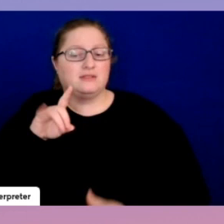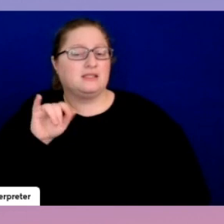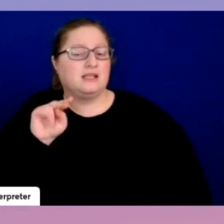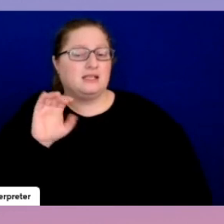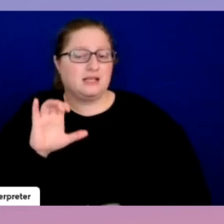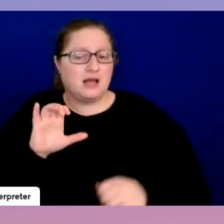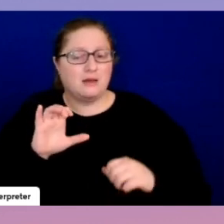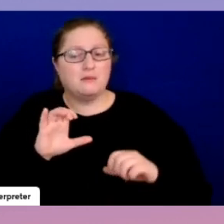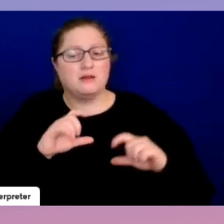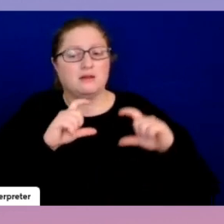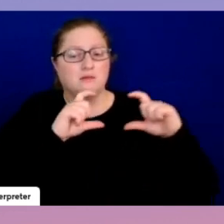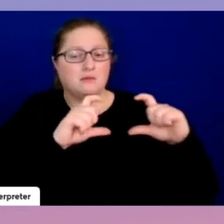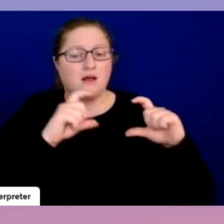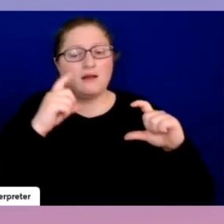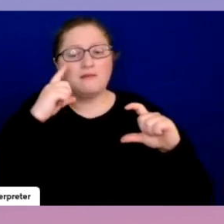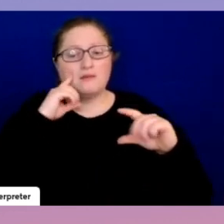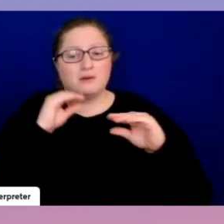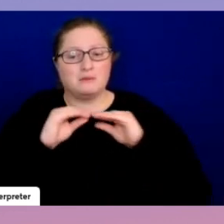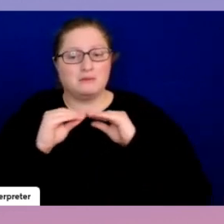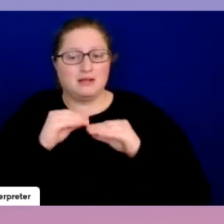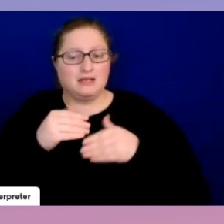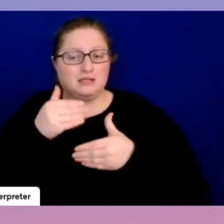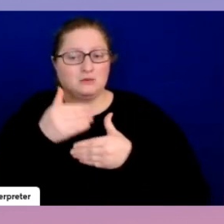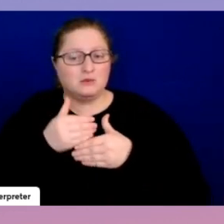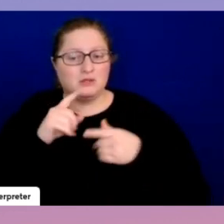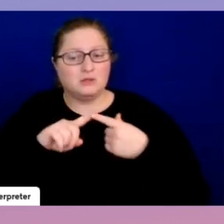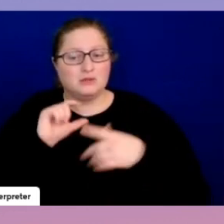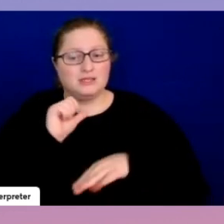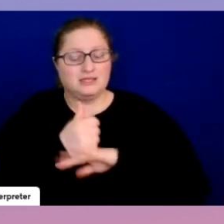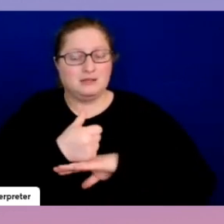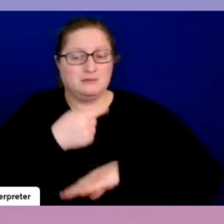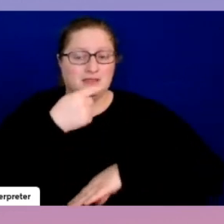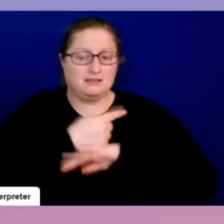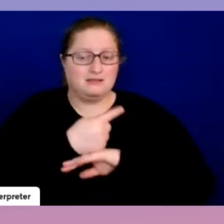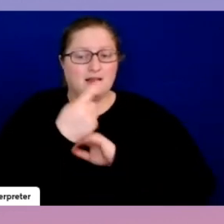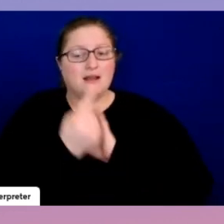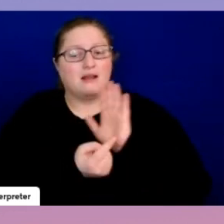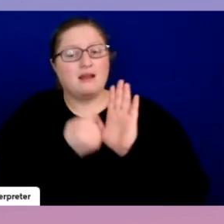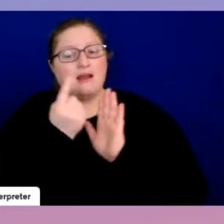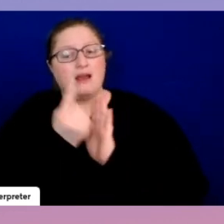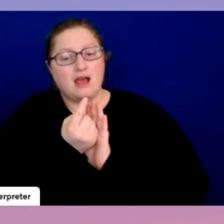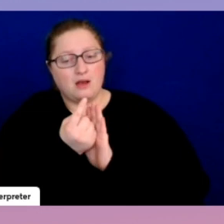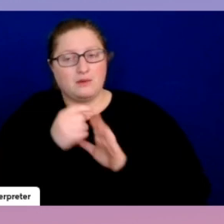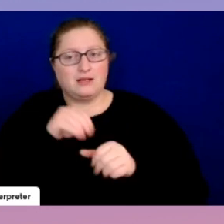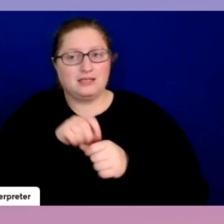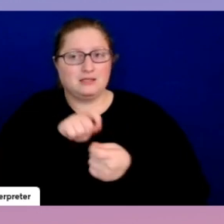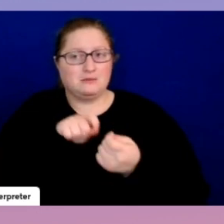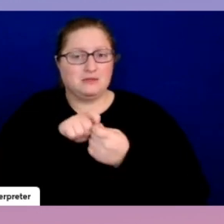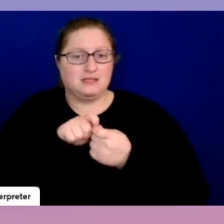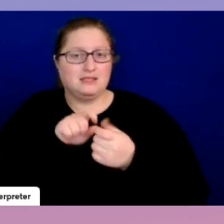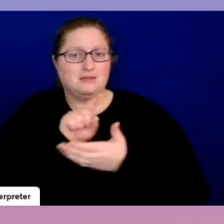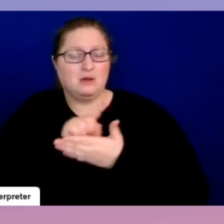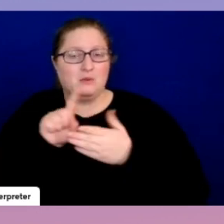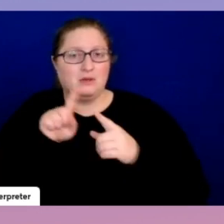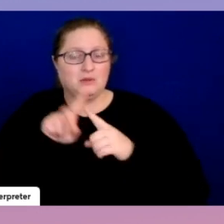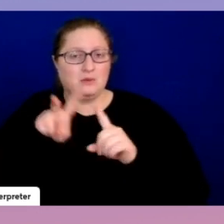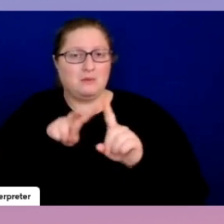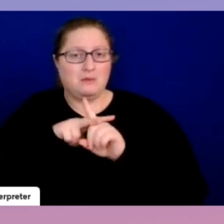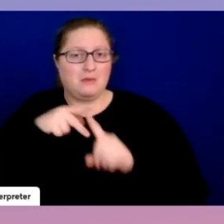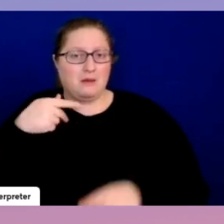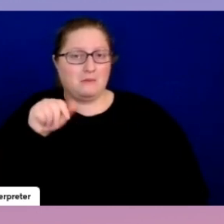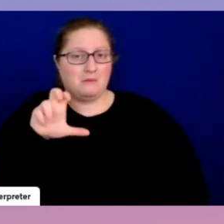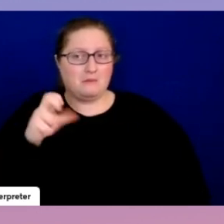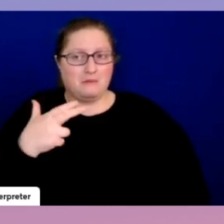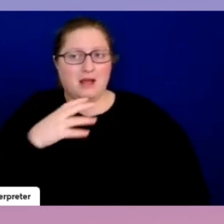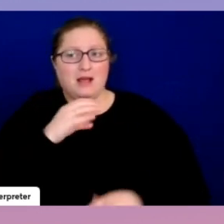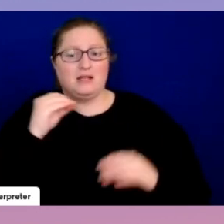windows, which allows us to set up the day and hour in a given week to apply patches and upgrades to our SQL